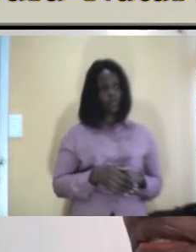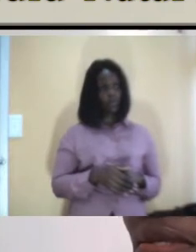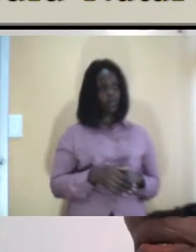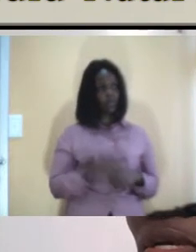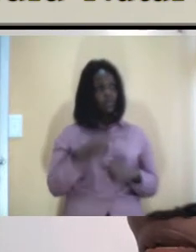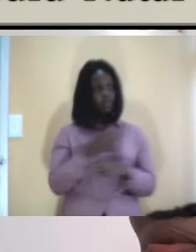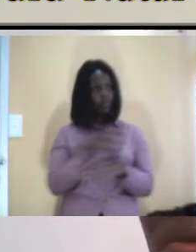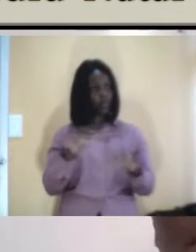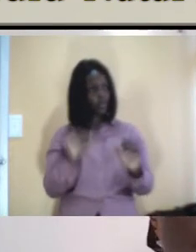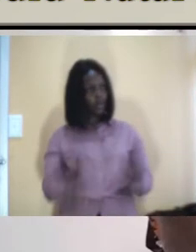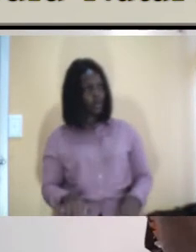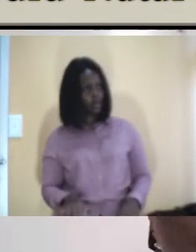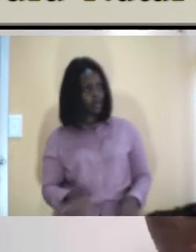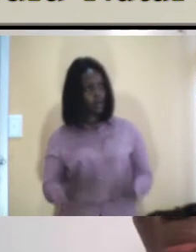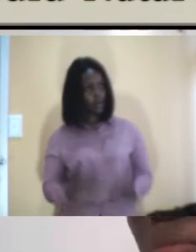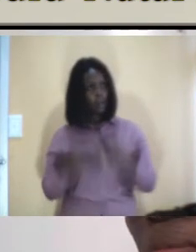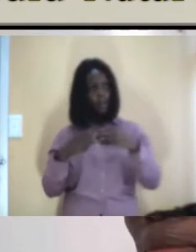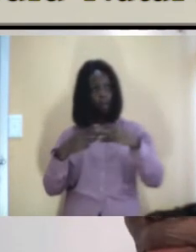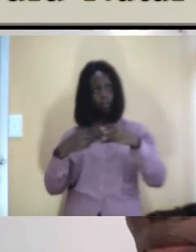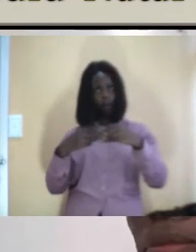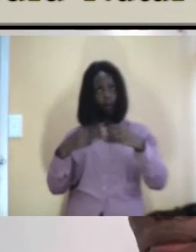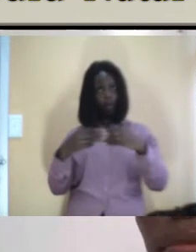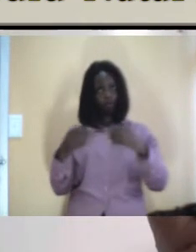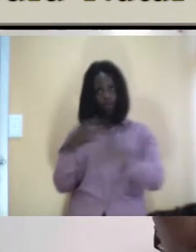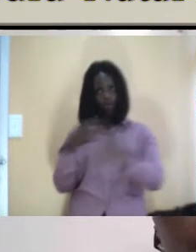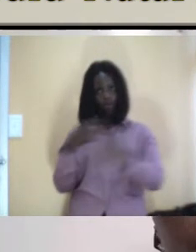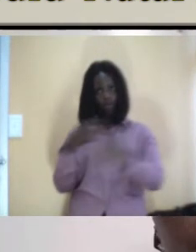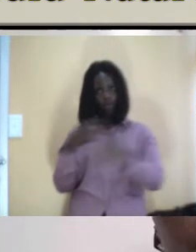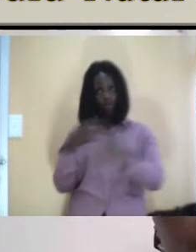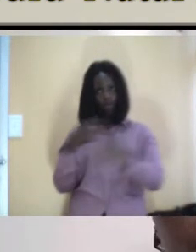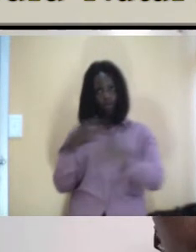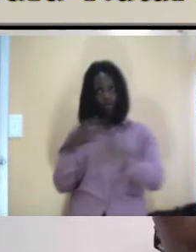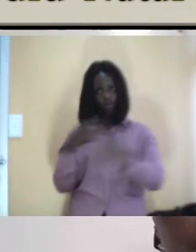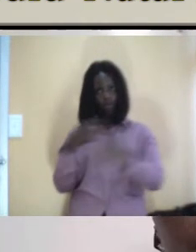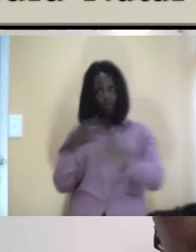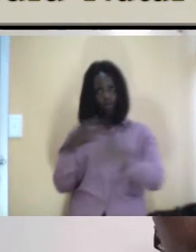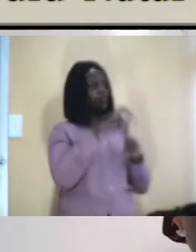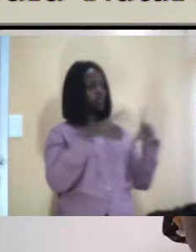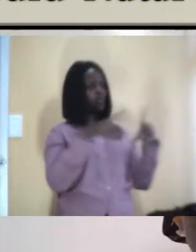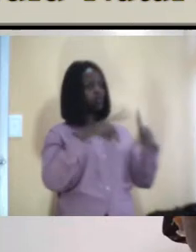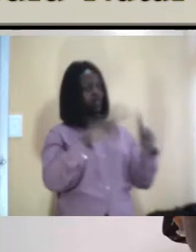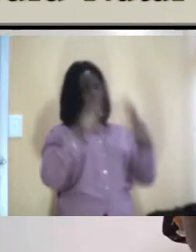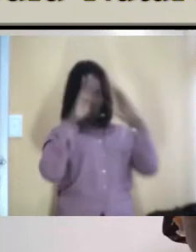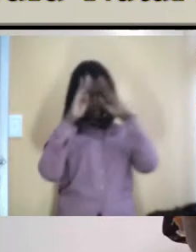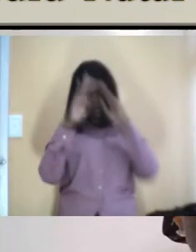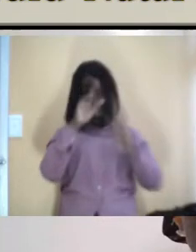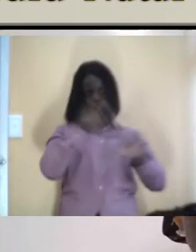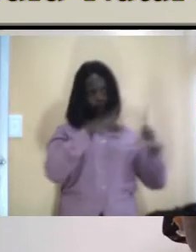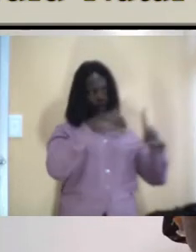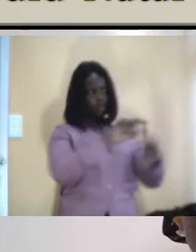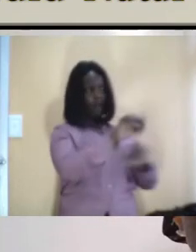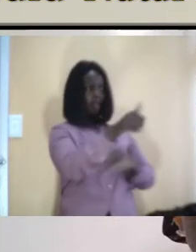start, Honorable Member. Ngiyathokoza kakhulu sihlalo, ngubingelele wena kanye